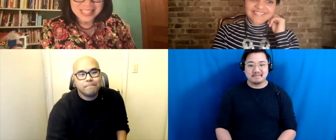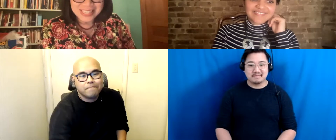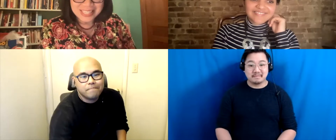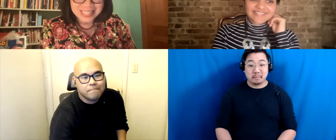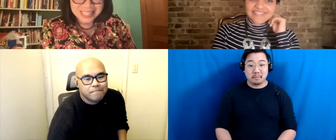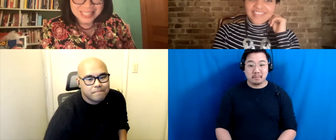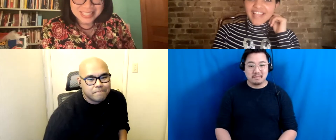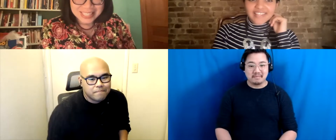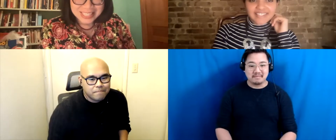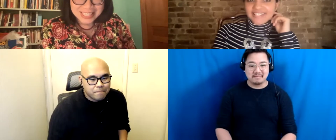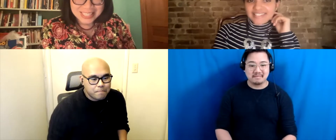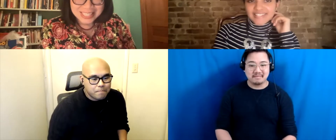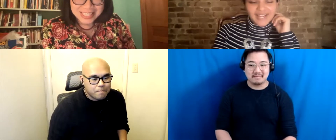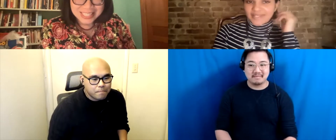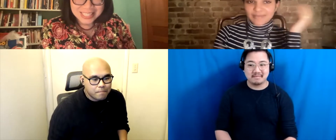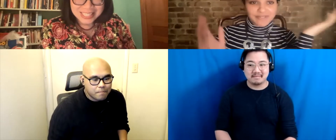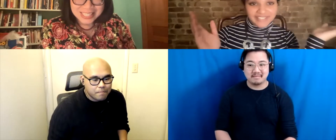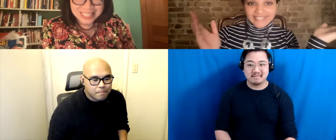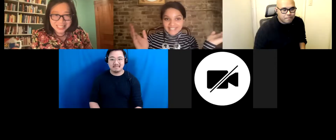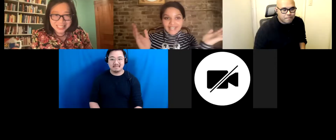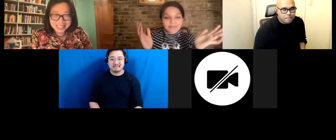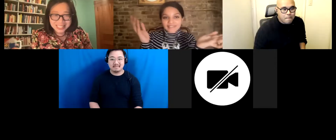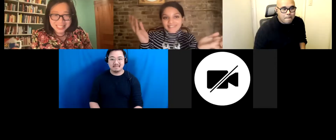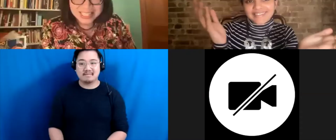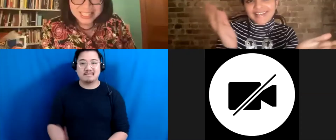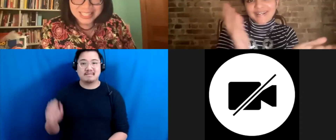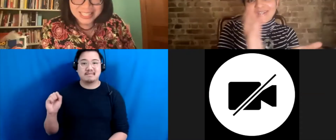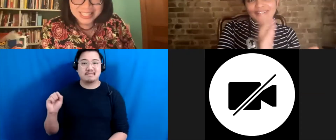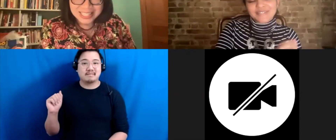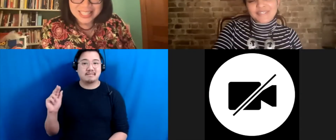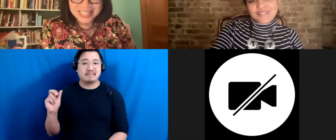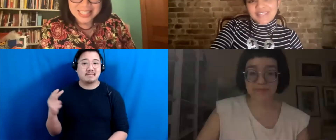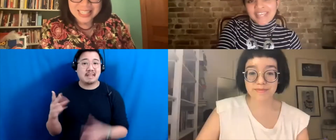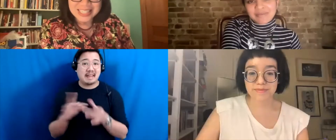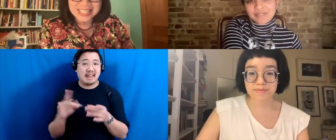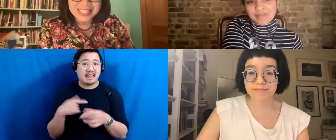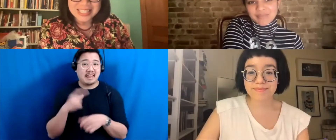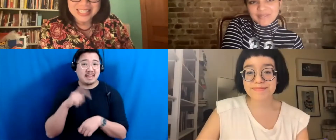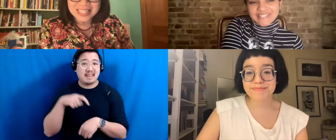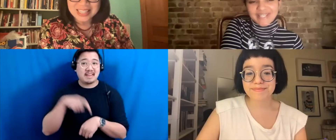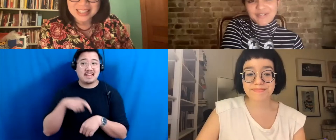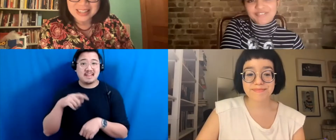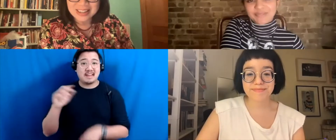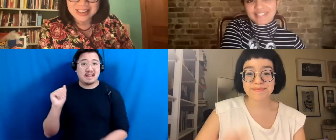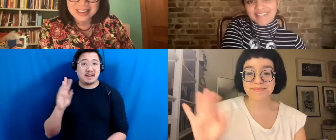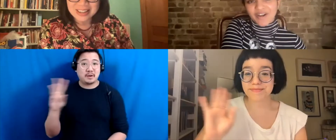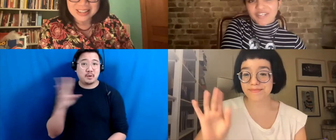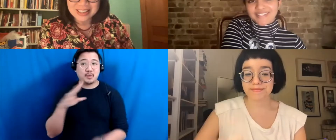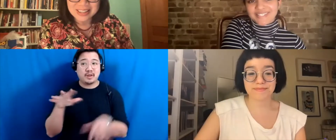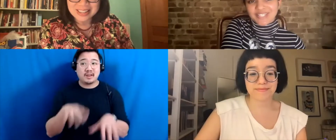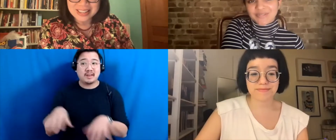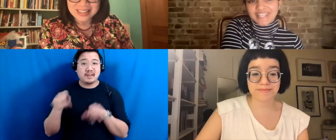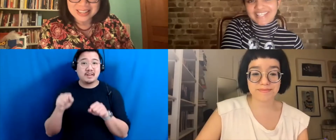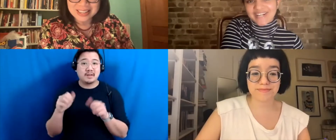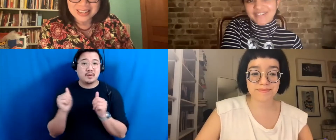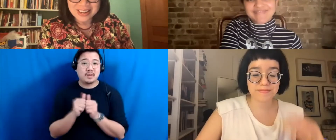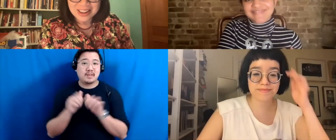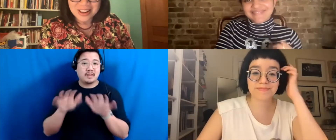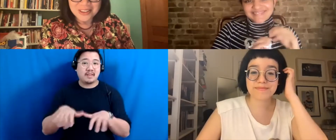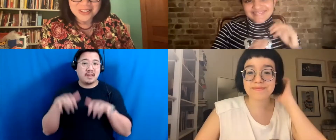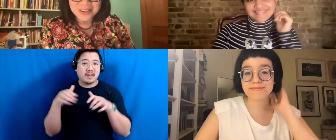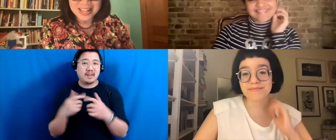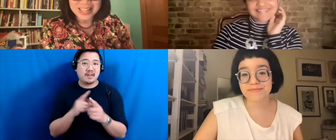conversation? I think it's time. It's perfectly timed. I think AWW will take over with audience Q&A